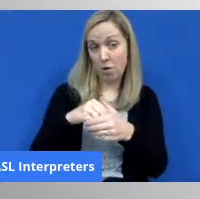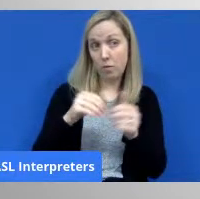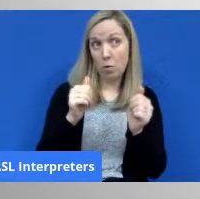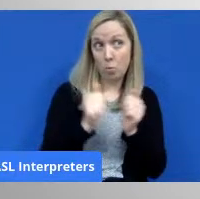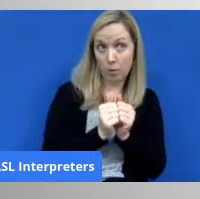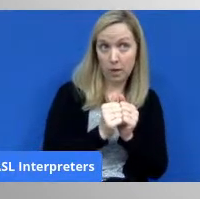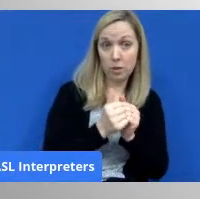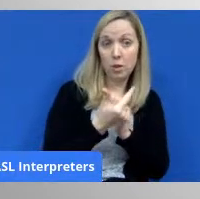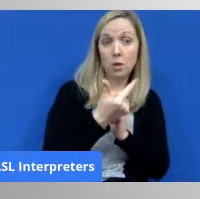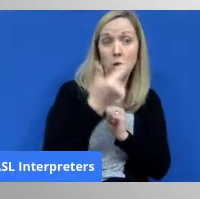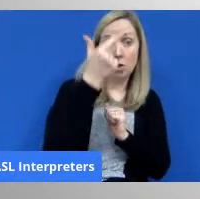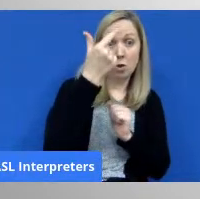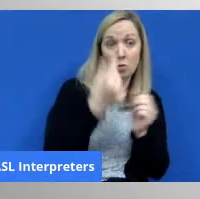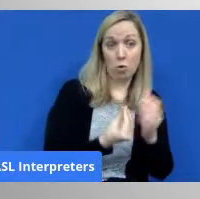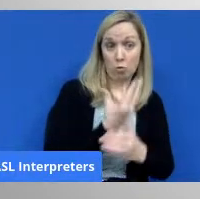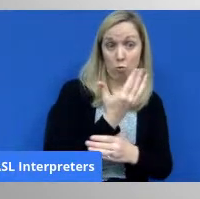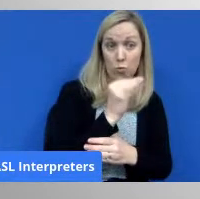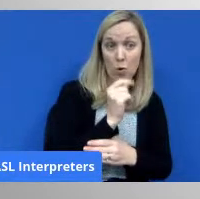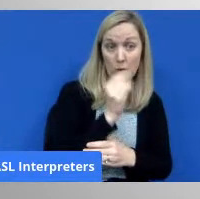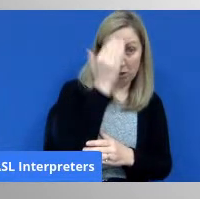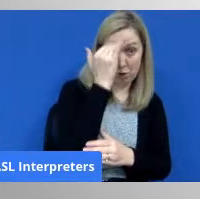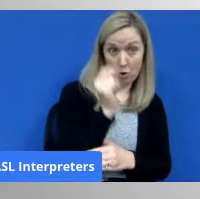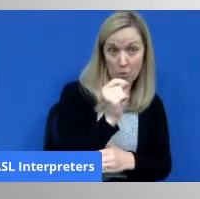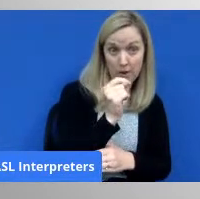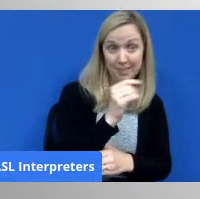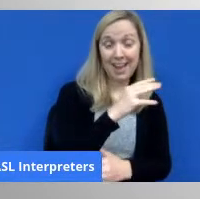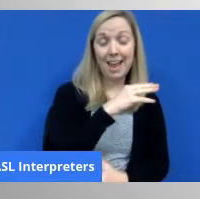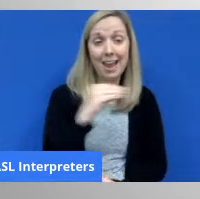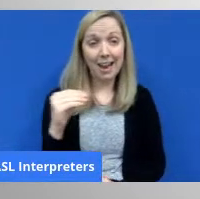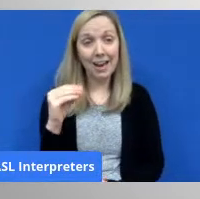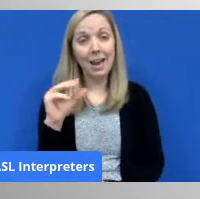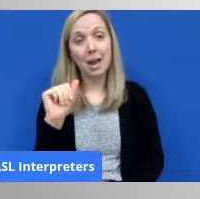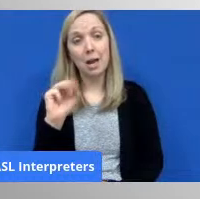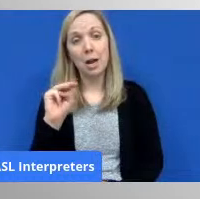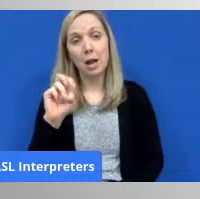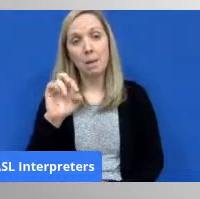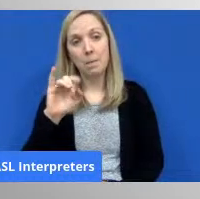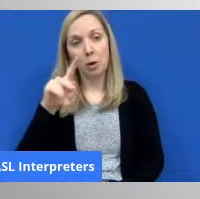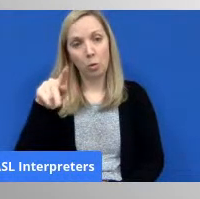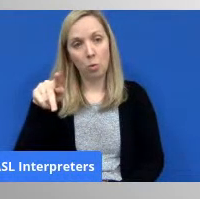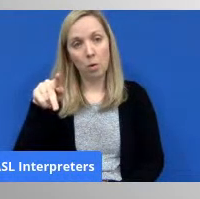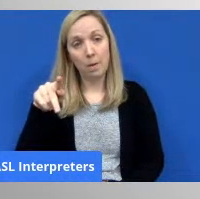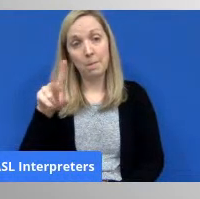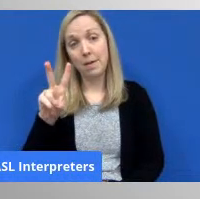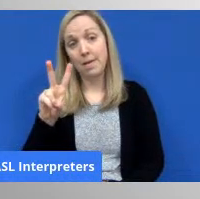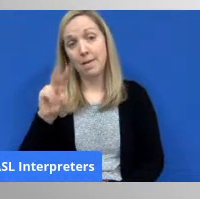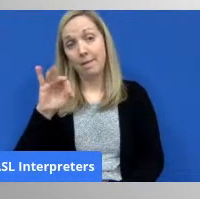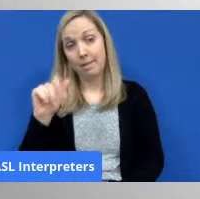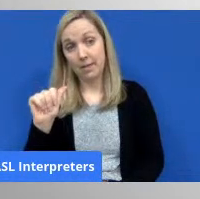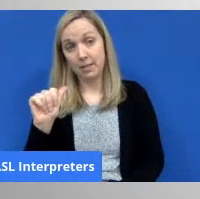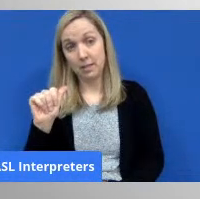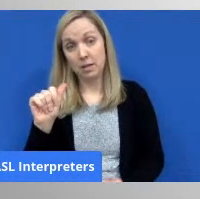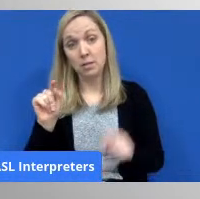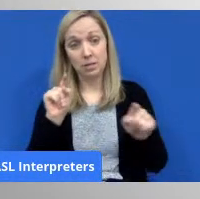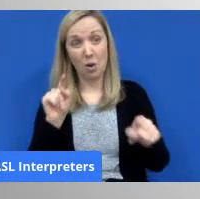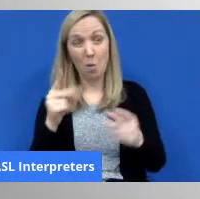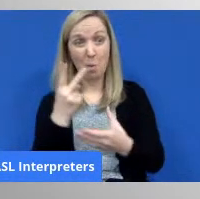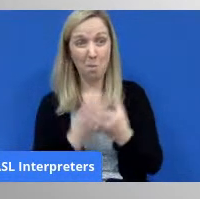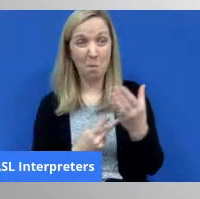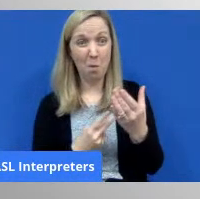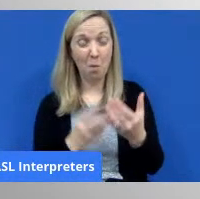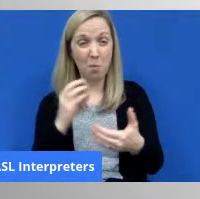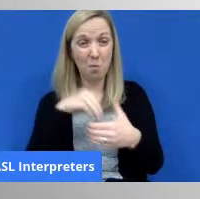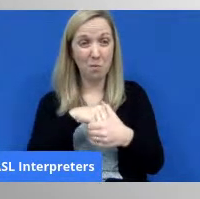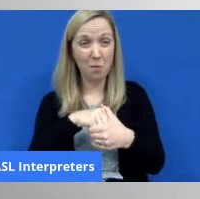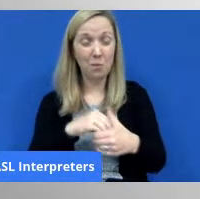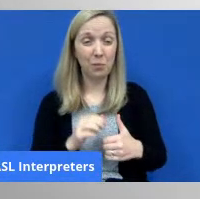but also with an AmeriCorps Vista that we have at the ACC Library in the Teen Services Division. And